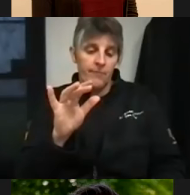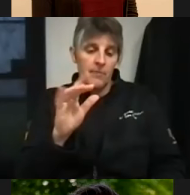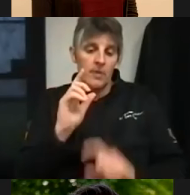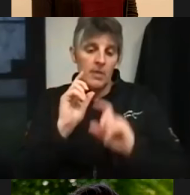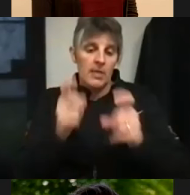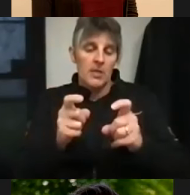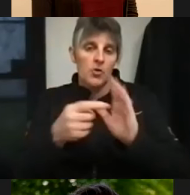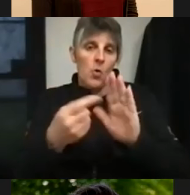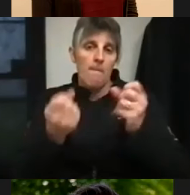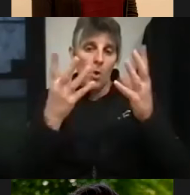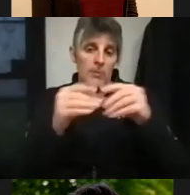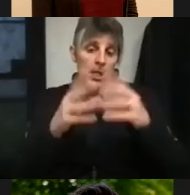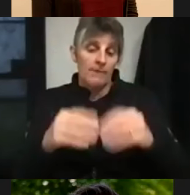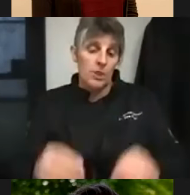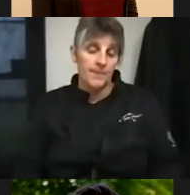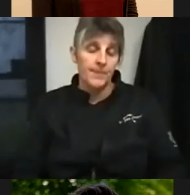to multiple cell division.